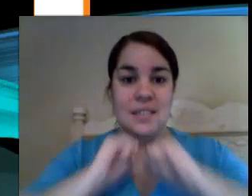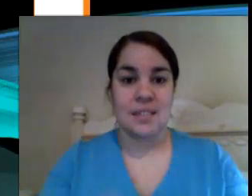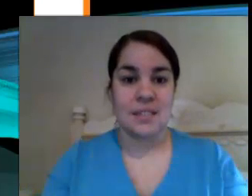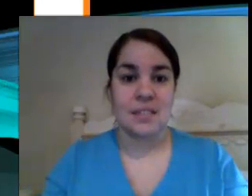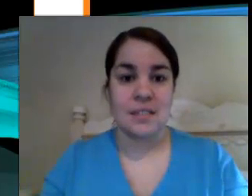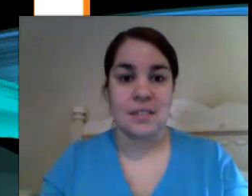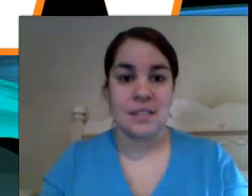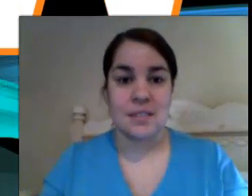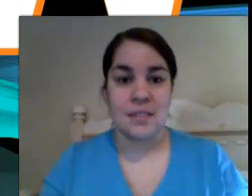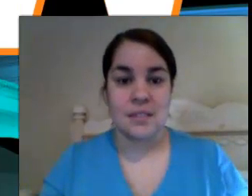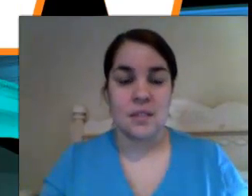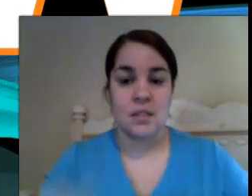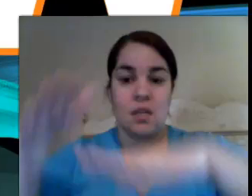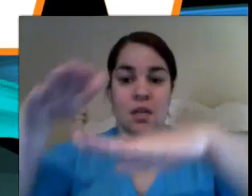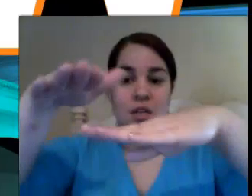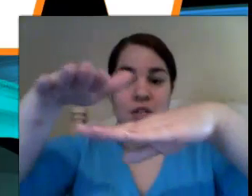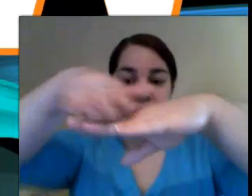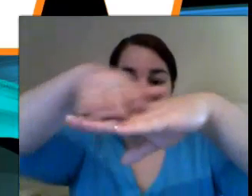Fast,